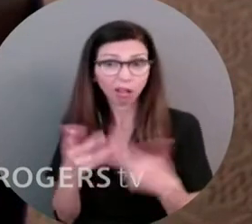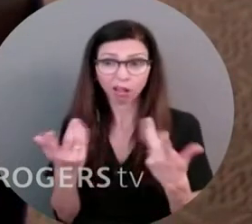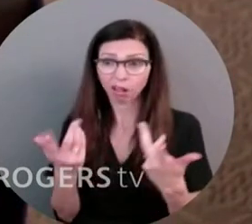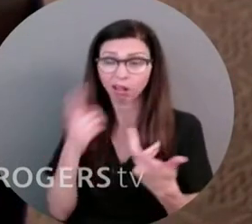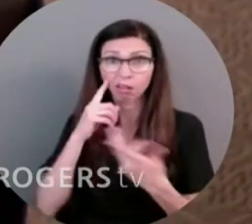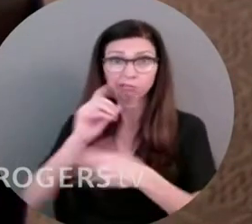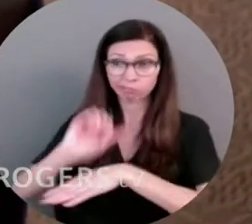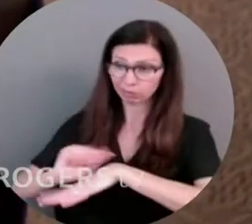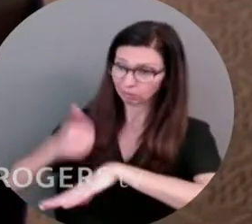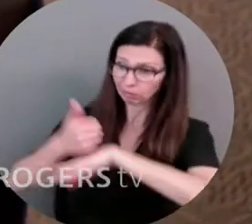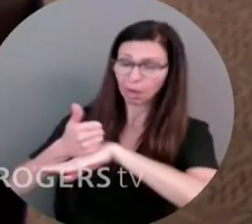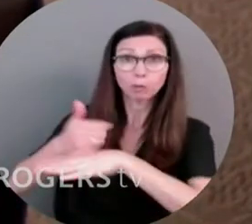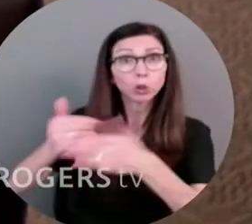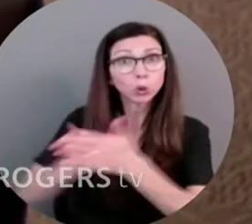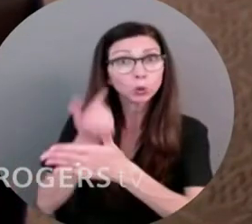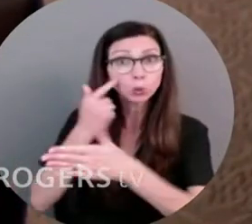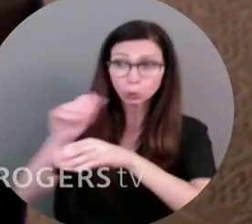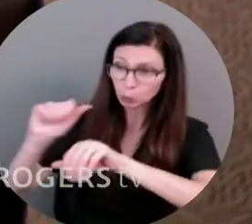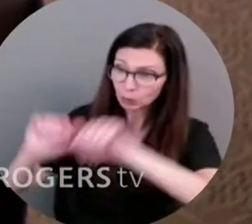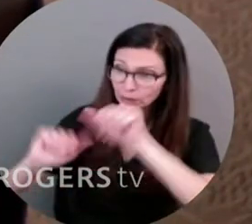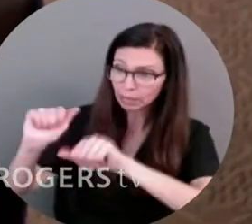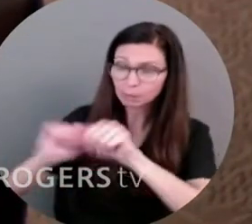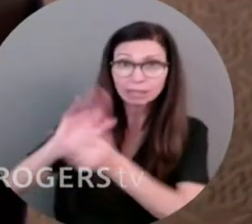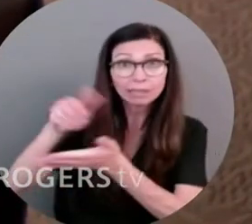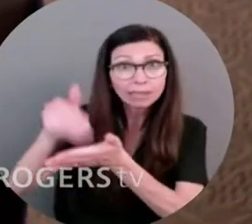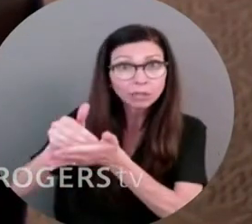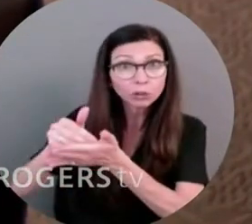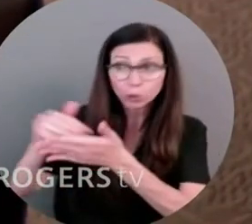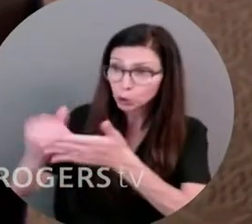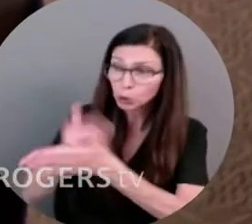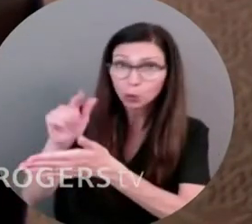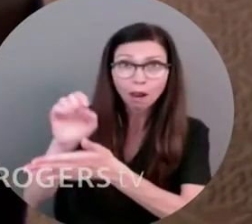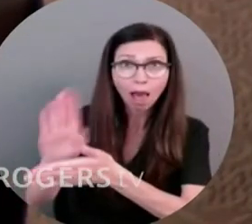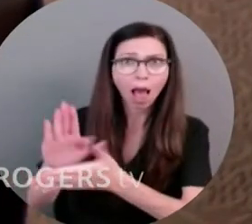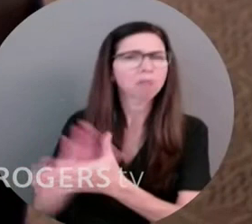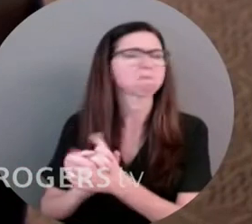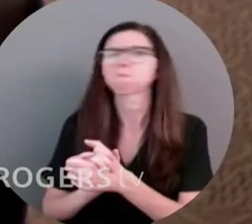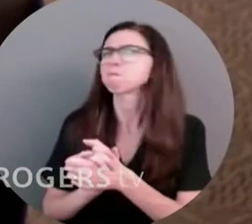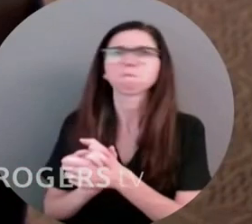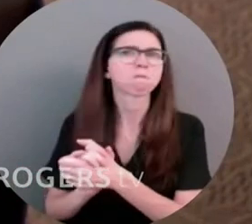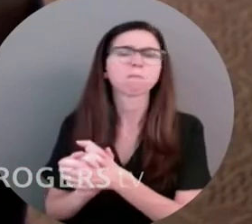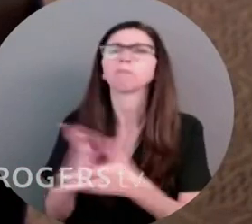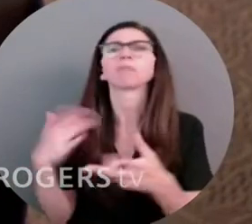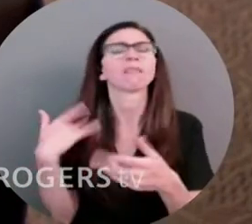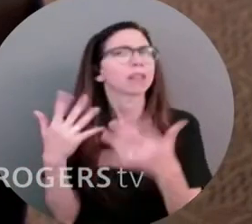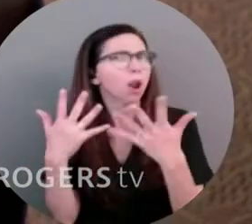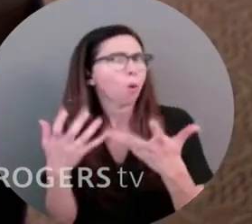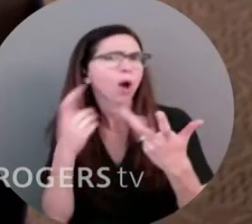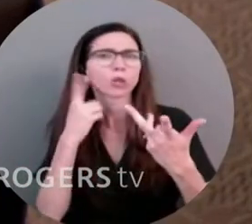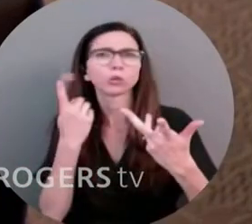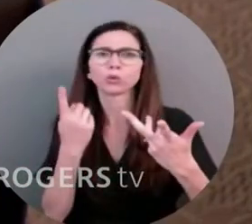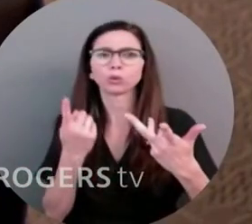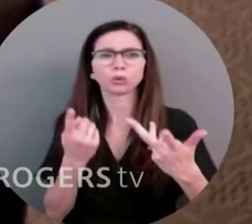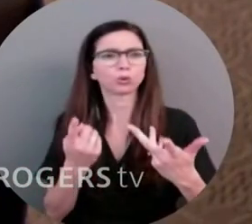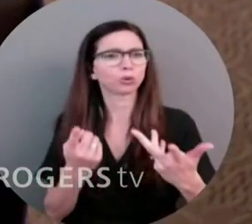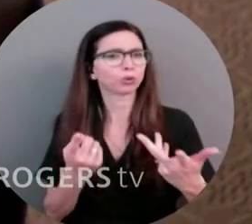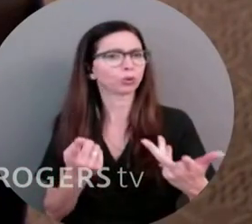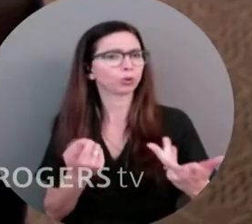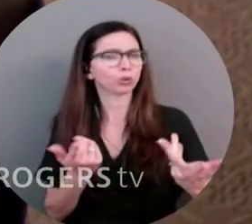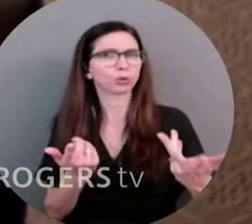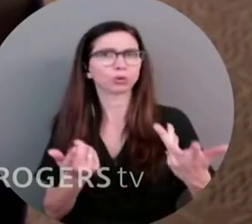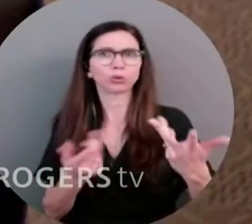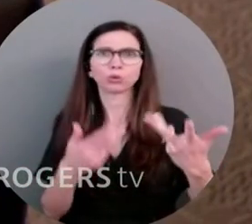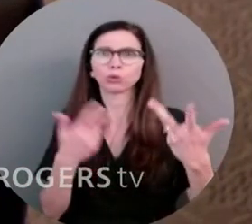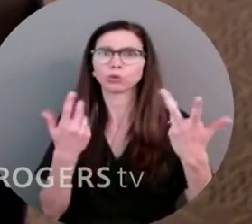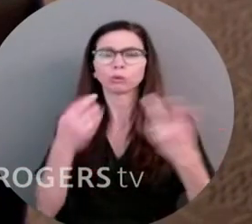think we're more interested in innovative models that allow us to move the testing capacity around